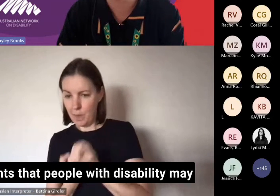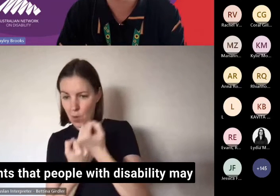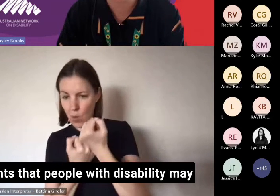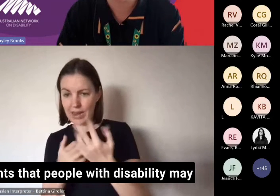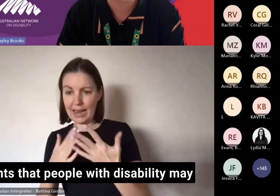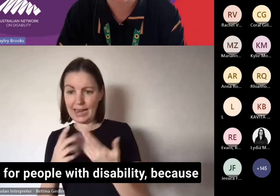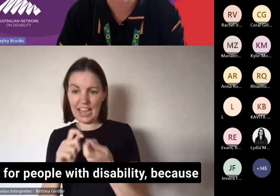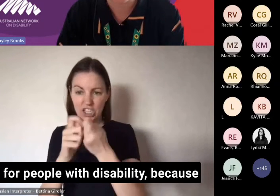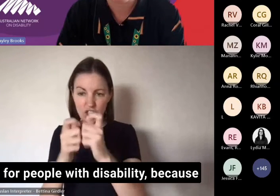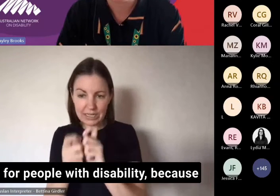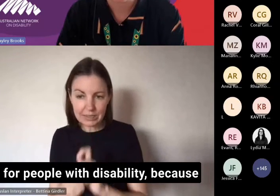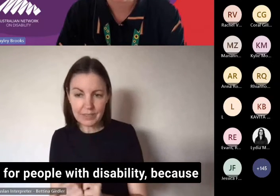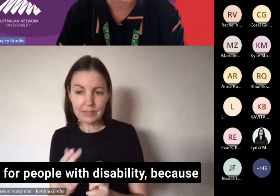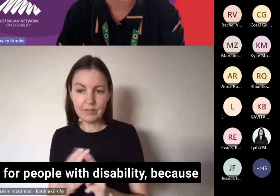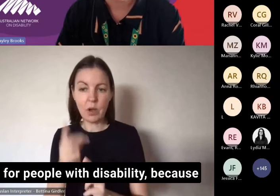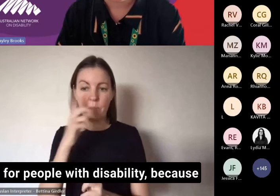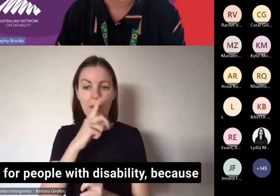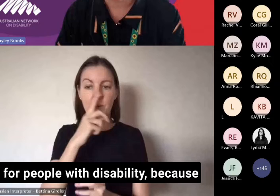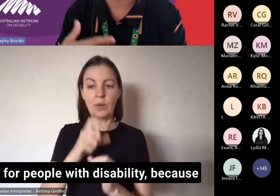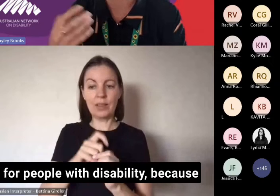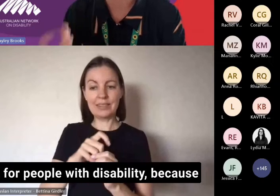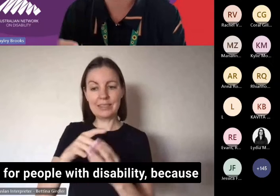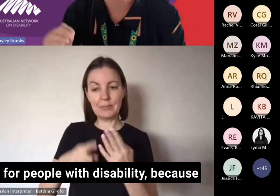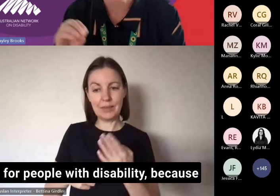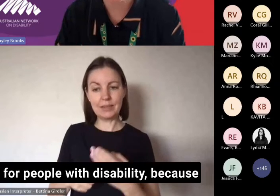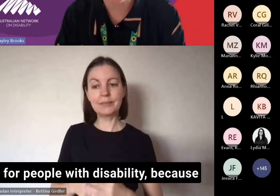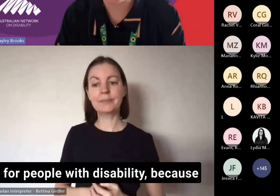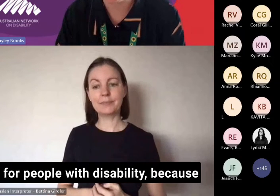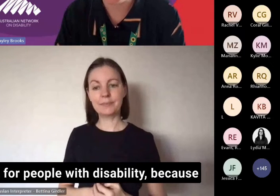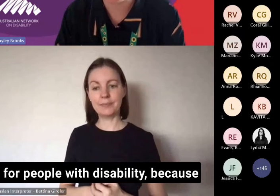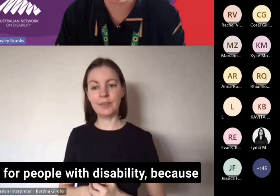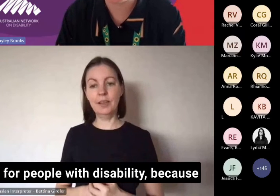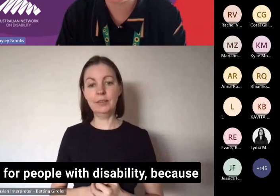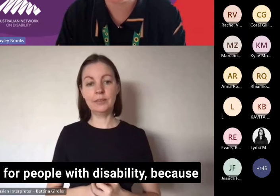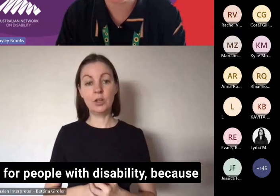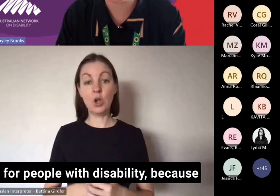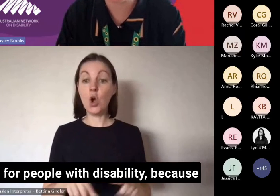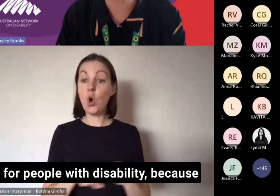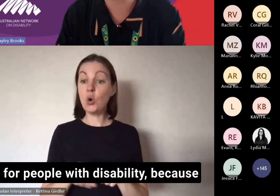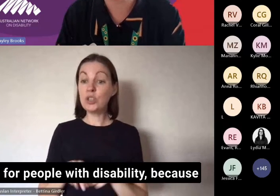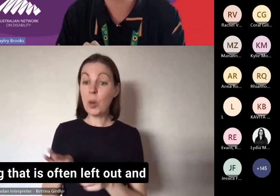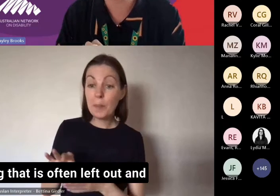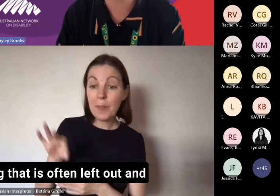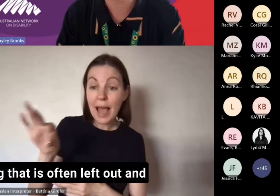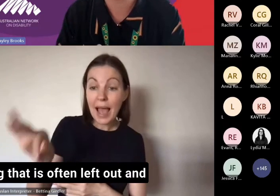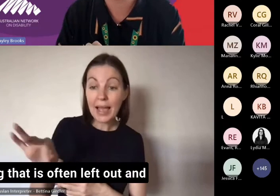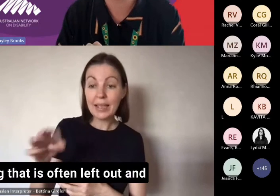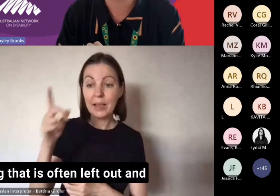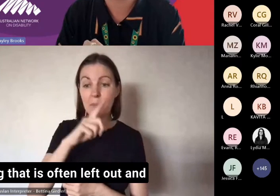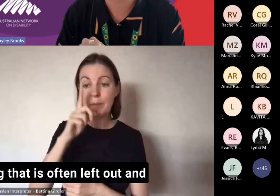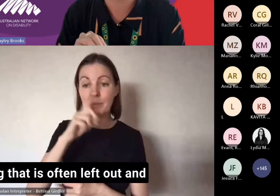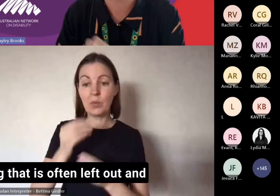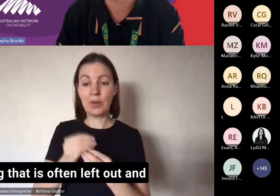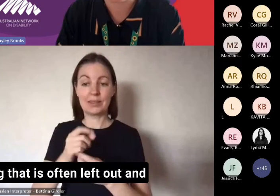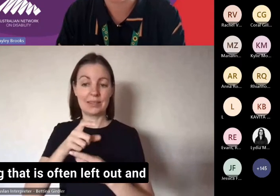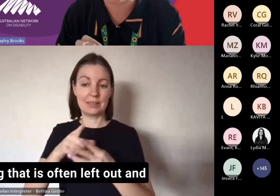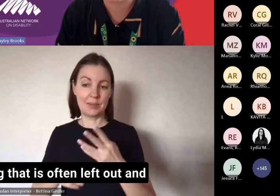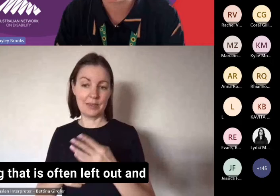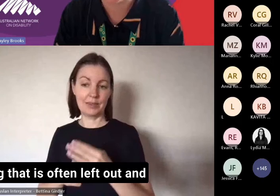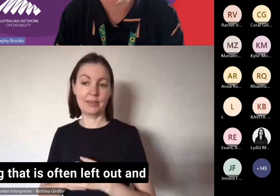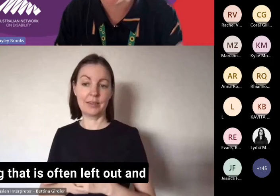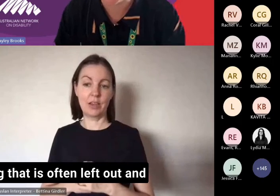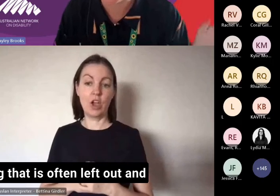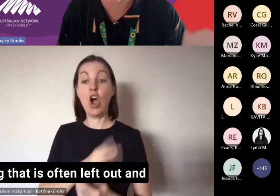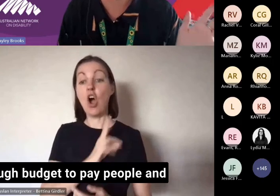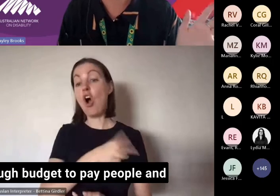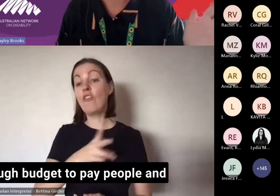disability may require. And also payment for people with disability, because that is something that is often